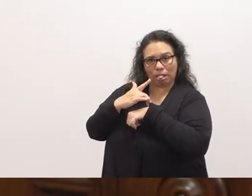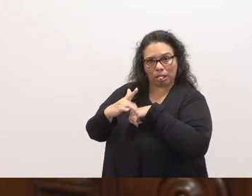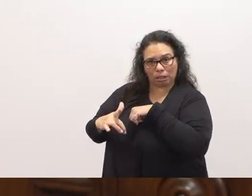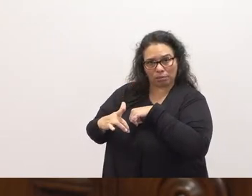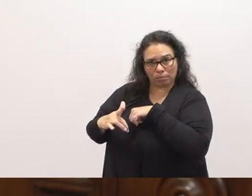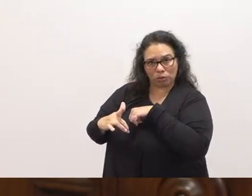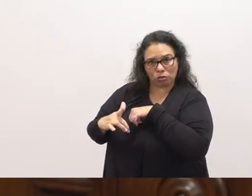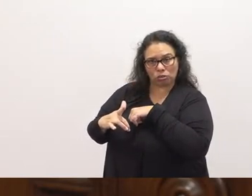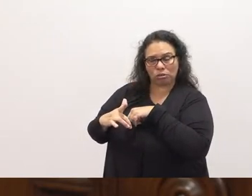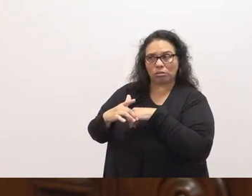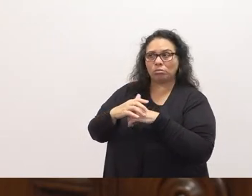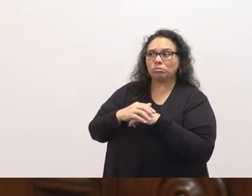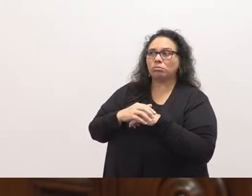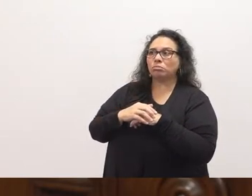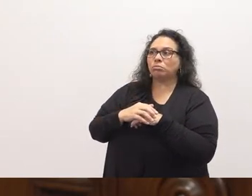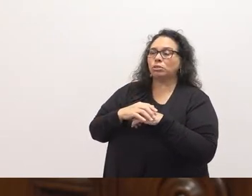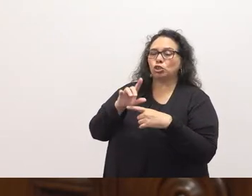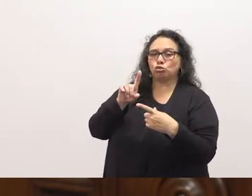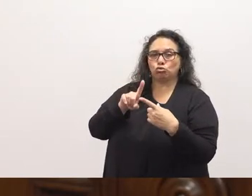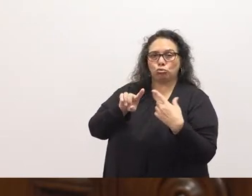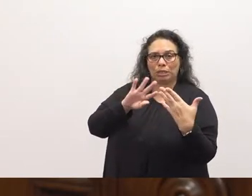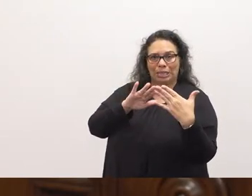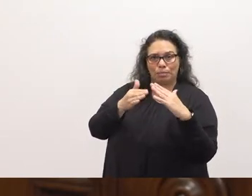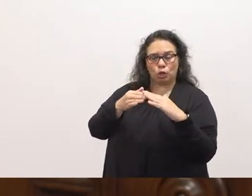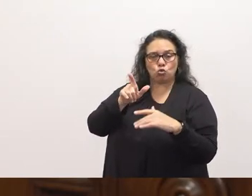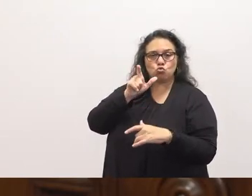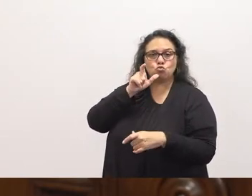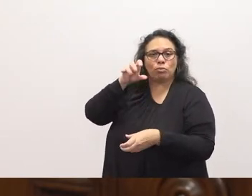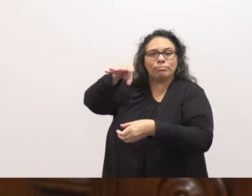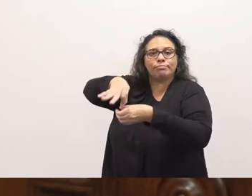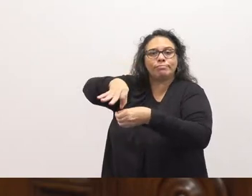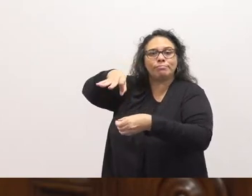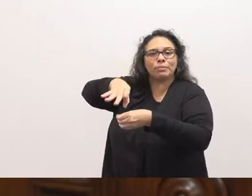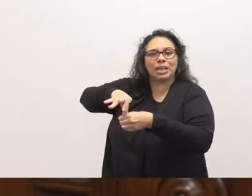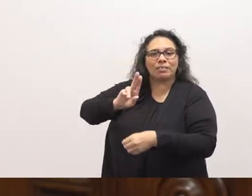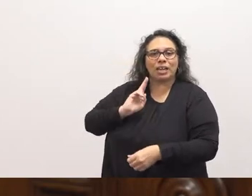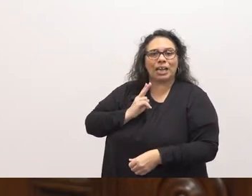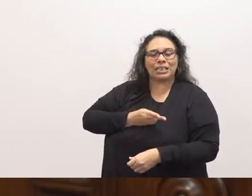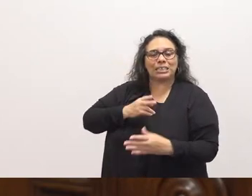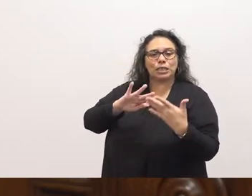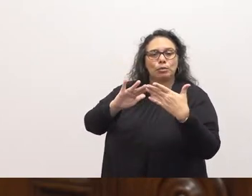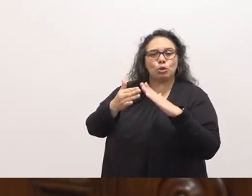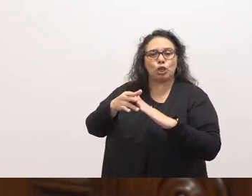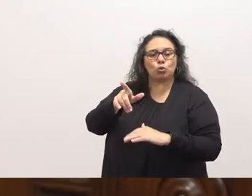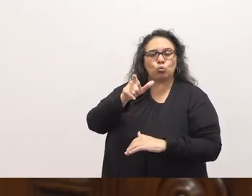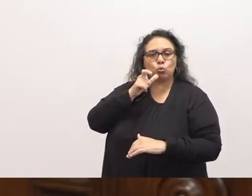avail ourselves to the communities that elected us, the communities that we represent. And so